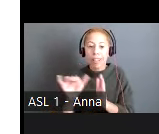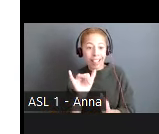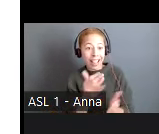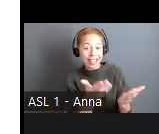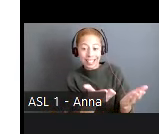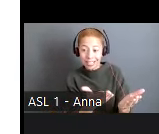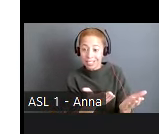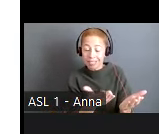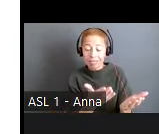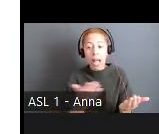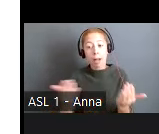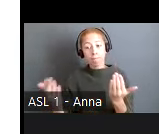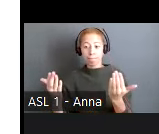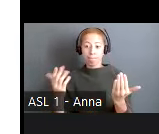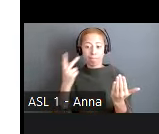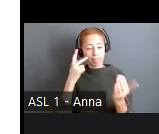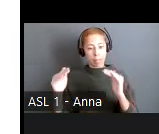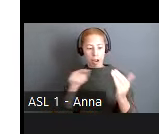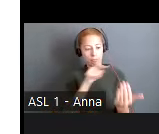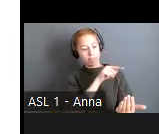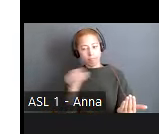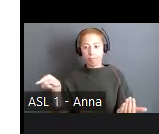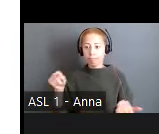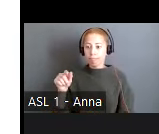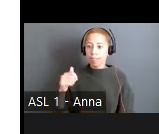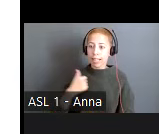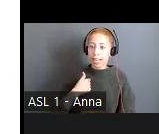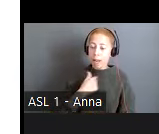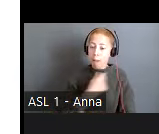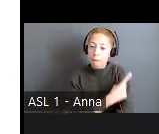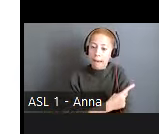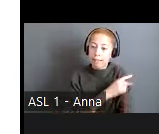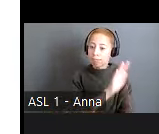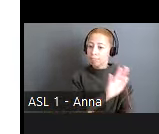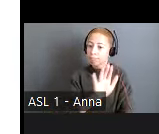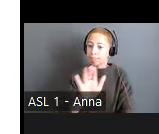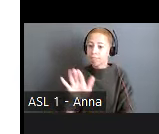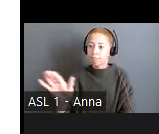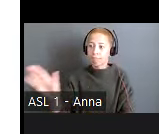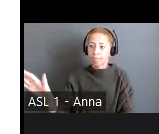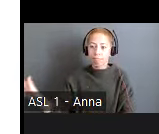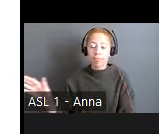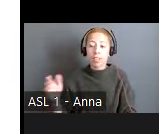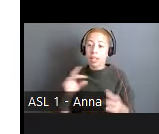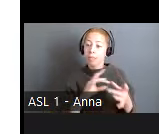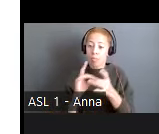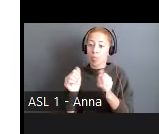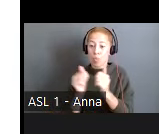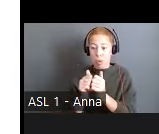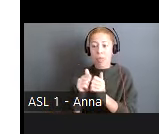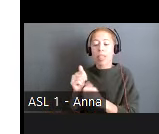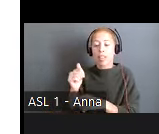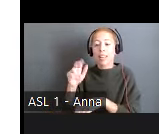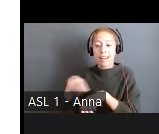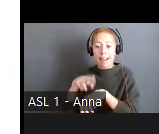and be able to measure how provinces are doing against that dementia strategy and how the federal government is doing